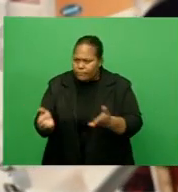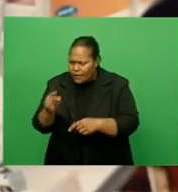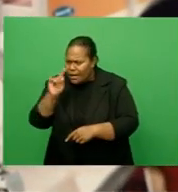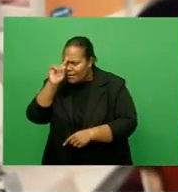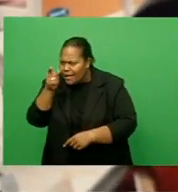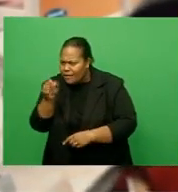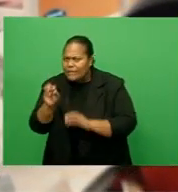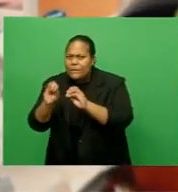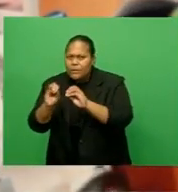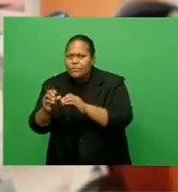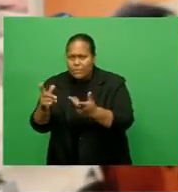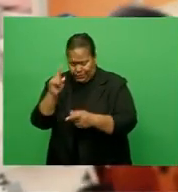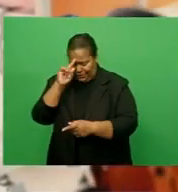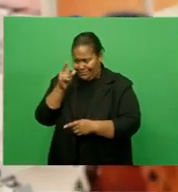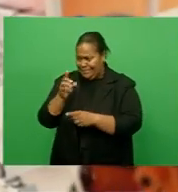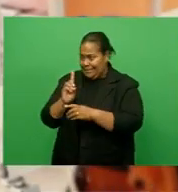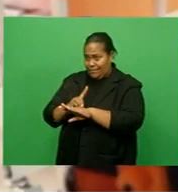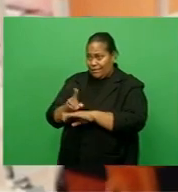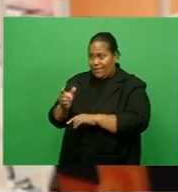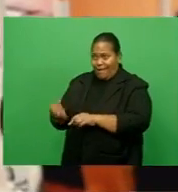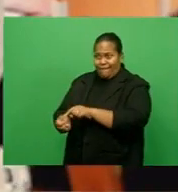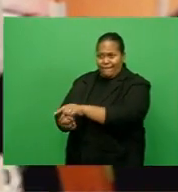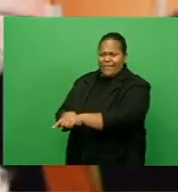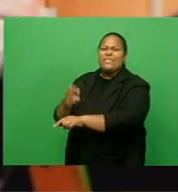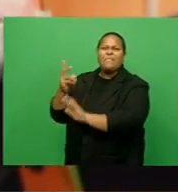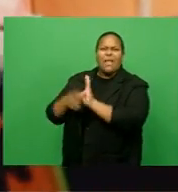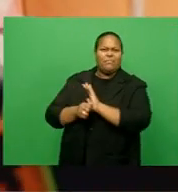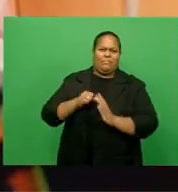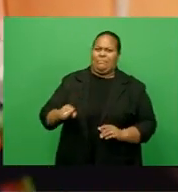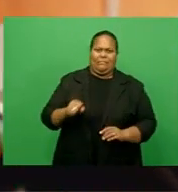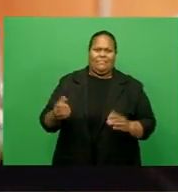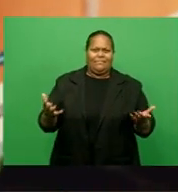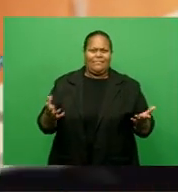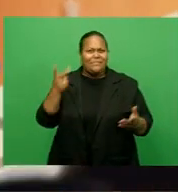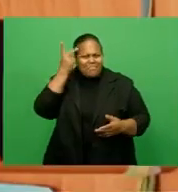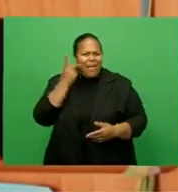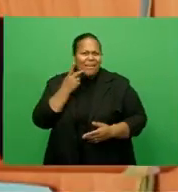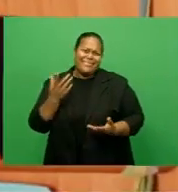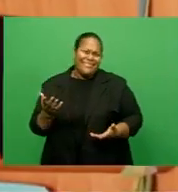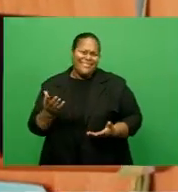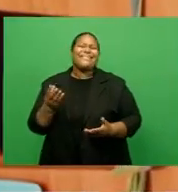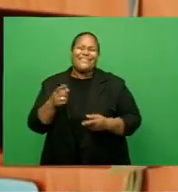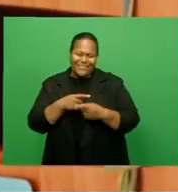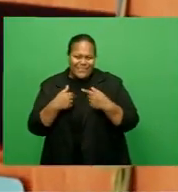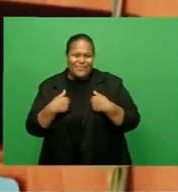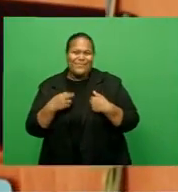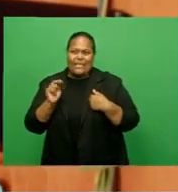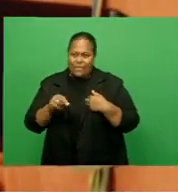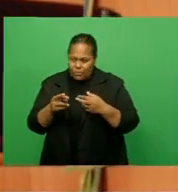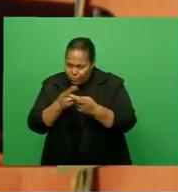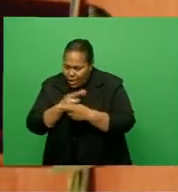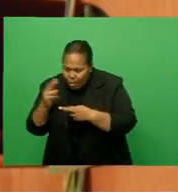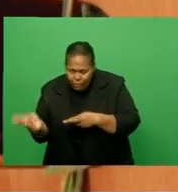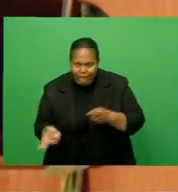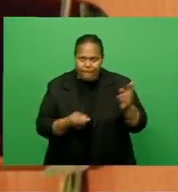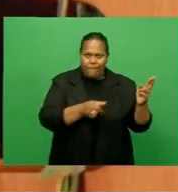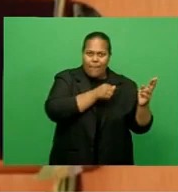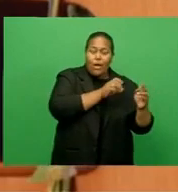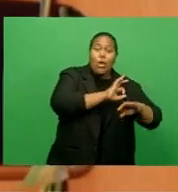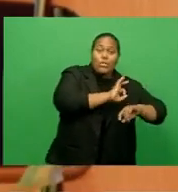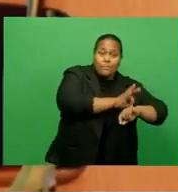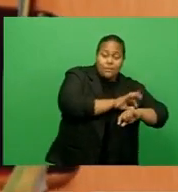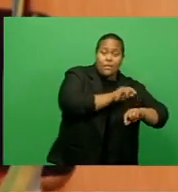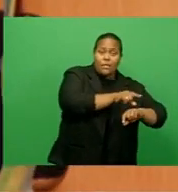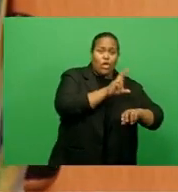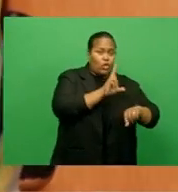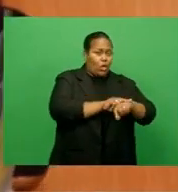disability is, and then sometimes there are refusals based on certain things. So we have to either refer them back to the hospital where the doctor